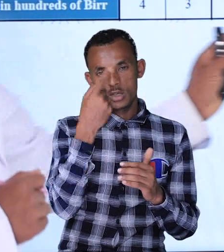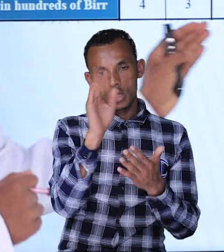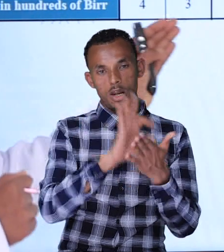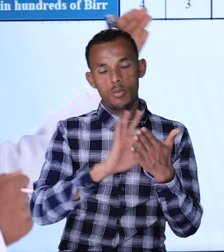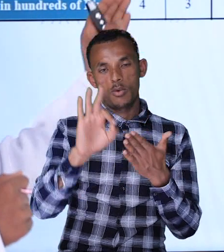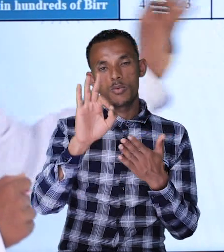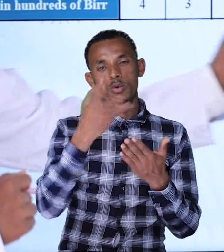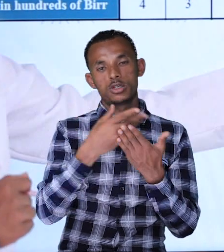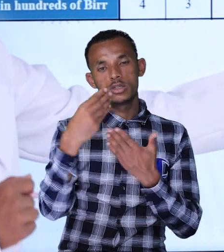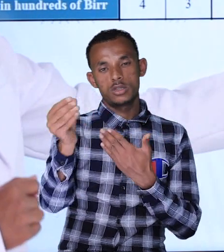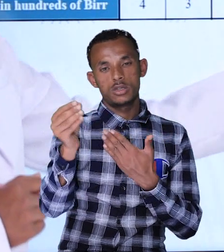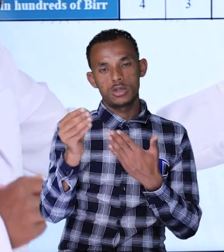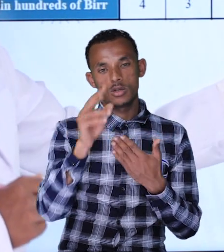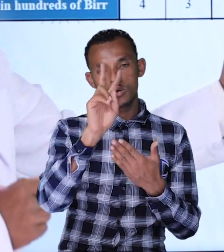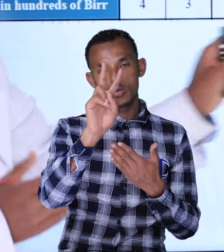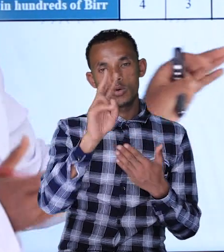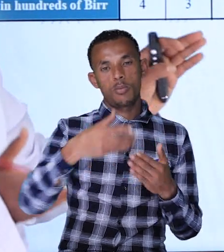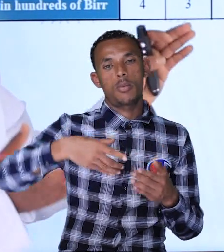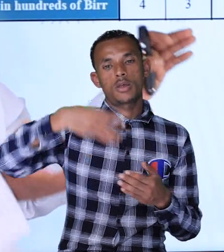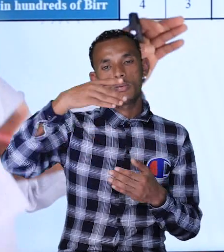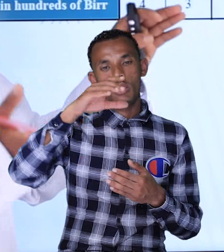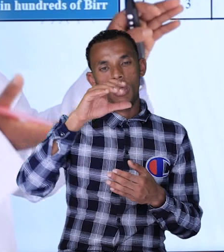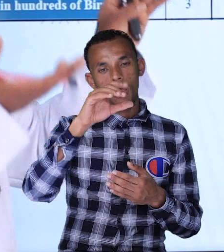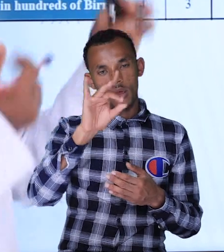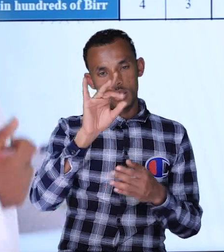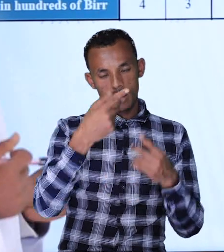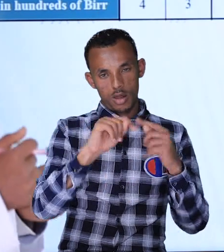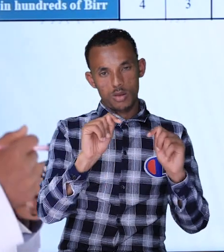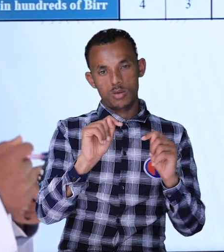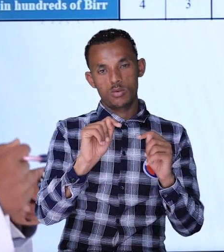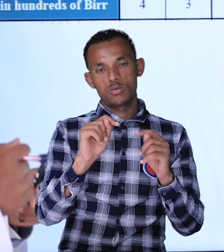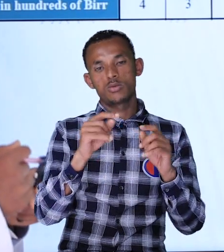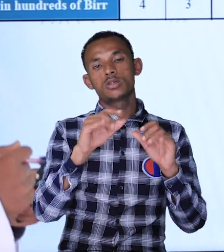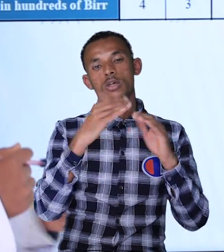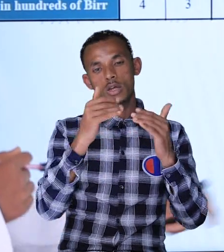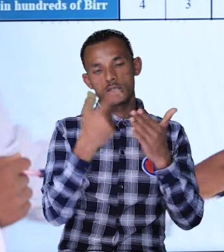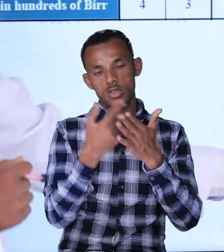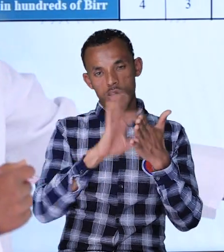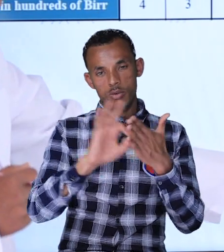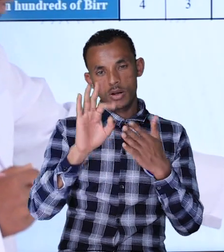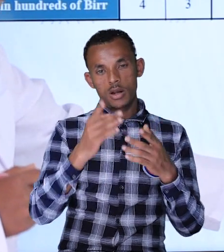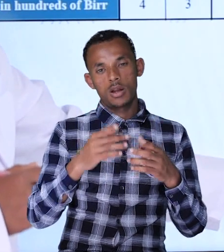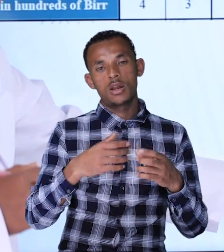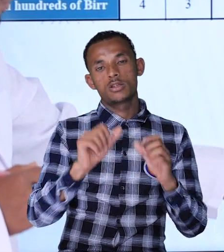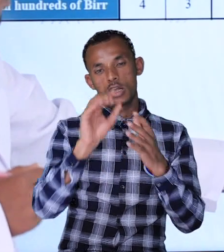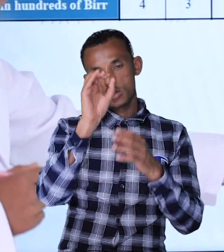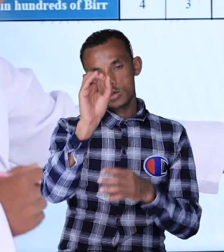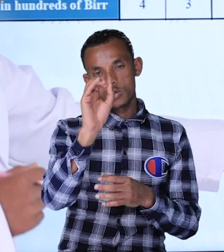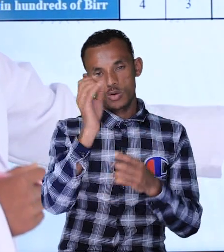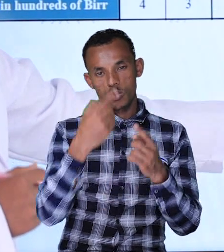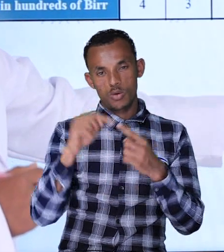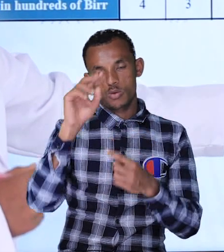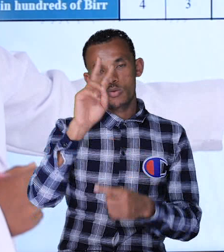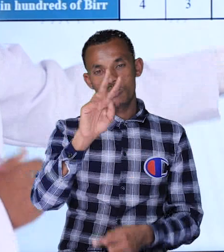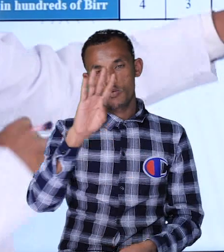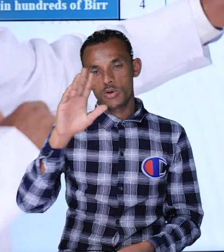number of sales, the minimum number of sales is 2, the maximum is 8. So try to scale using this number. So let's start from 0, 0, 2,